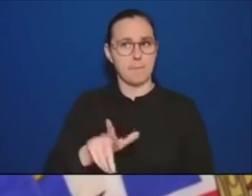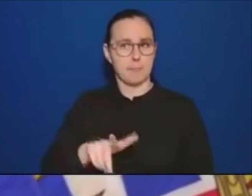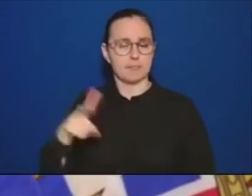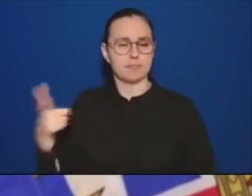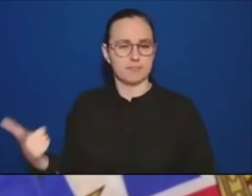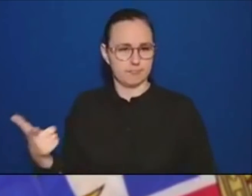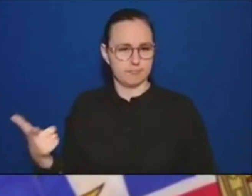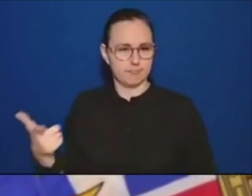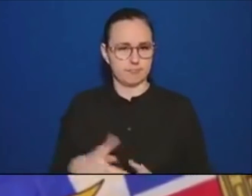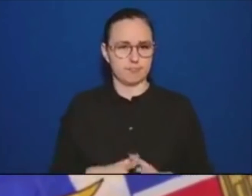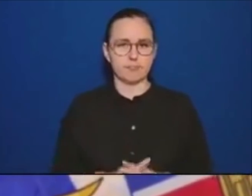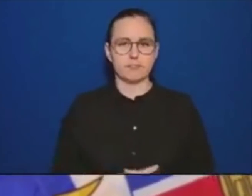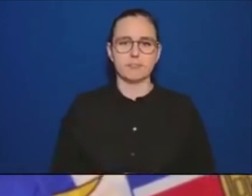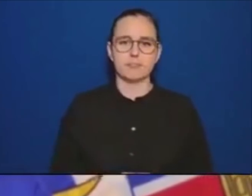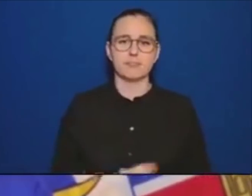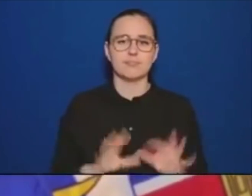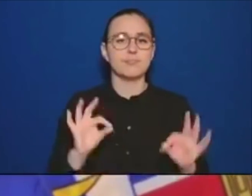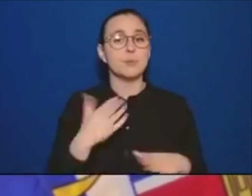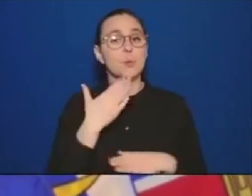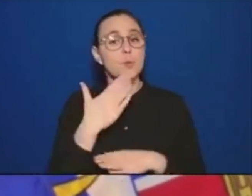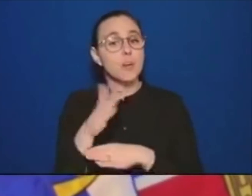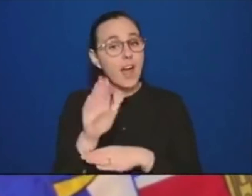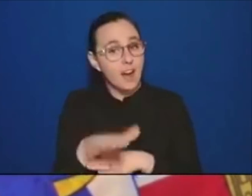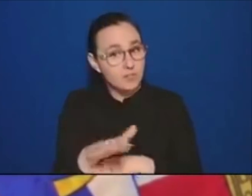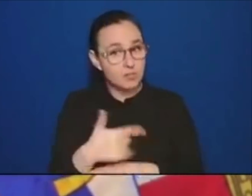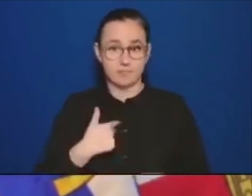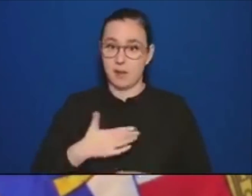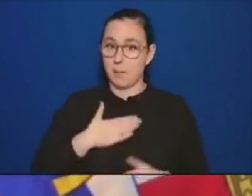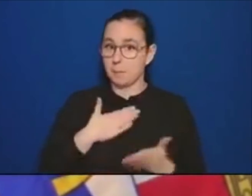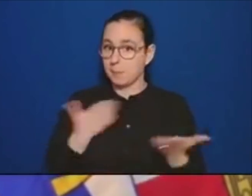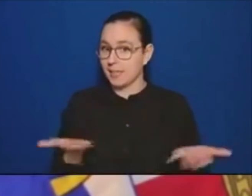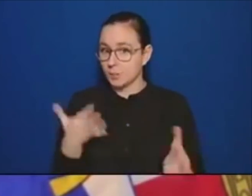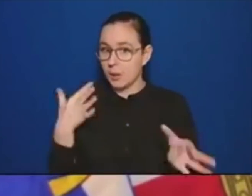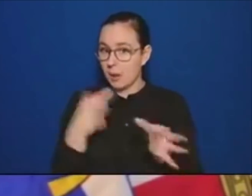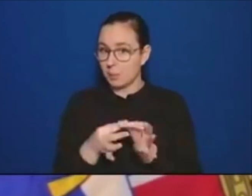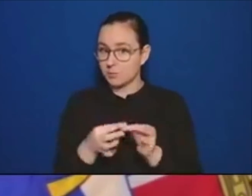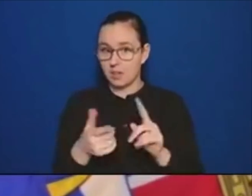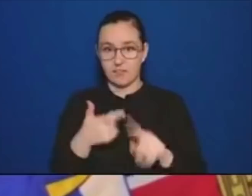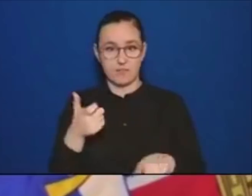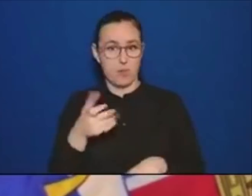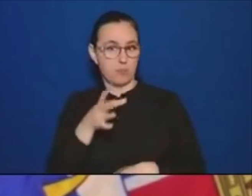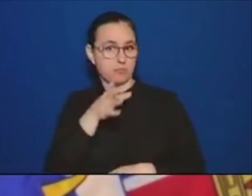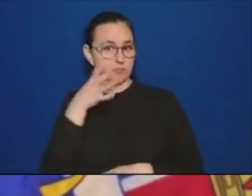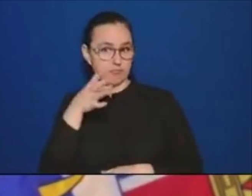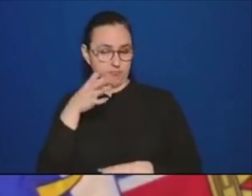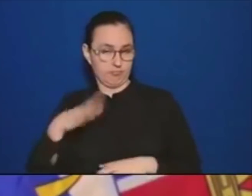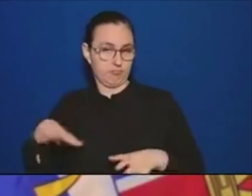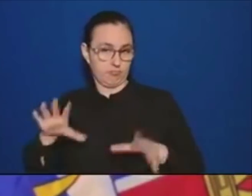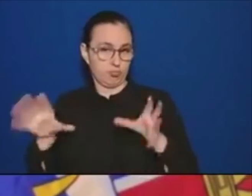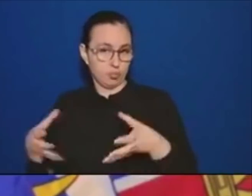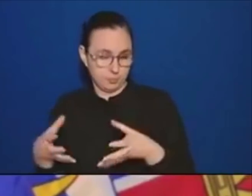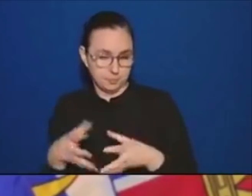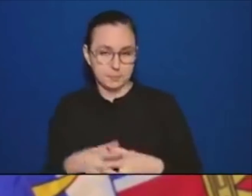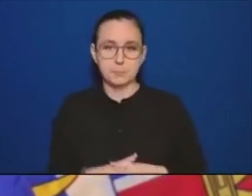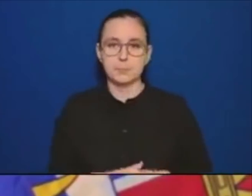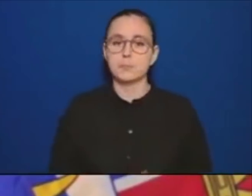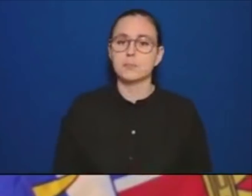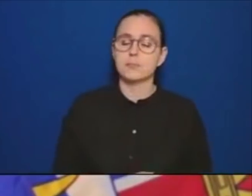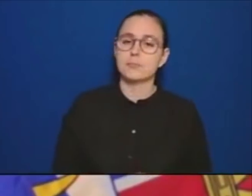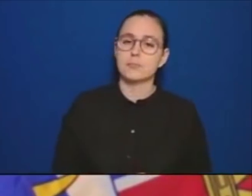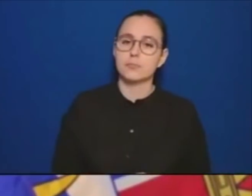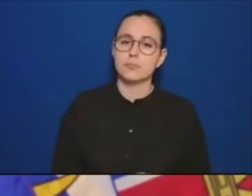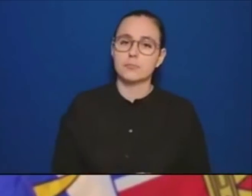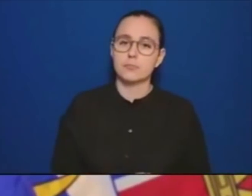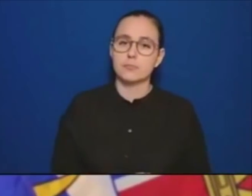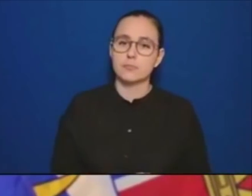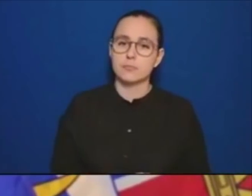Good afternoon. I'm happy to be here today to give an update from the agriculture sector in BC. Yesterday, I went